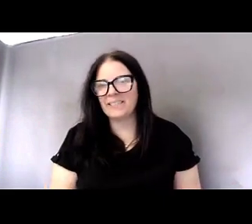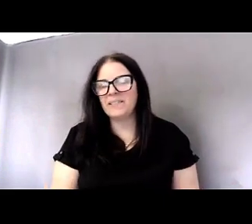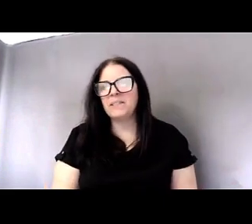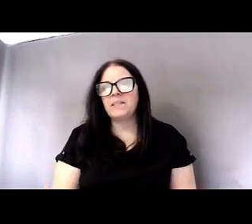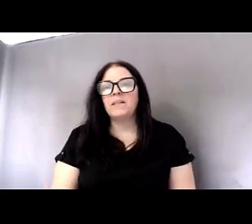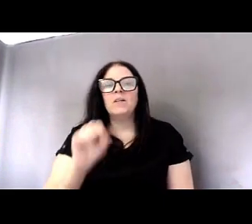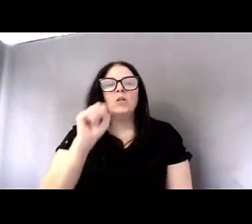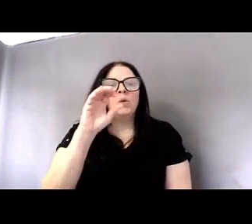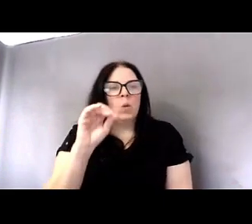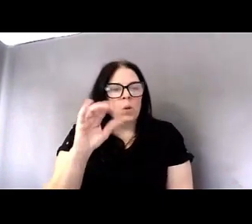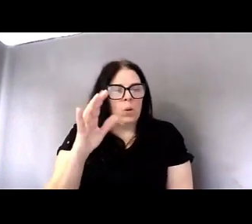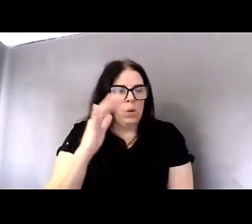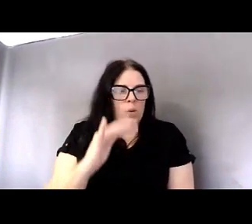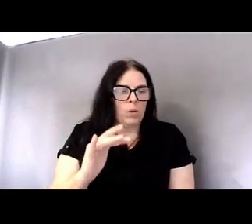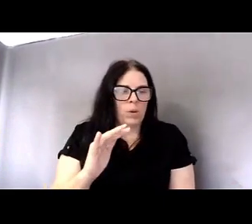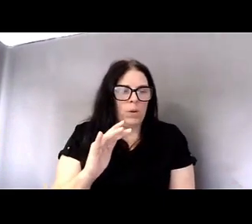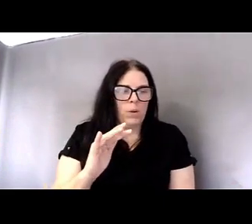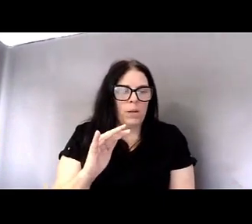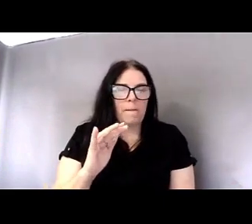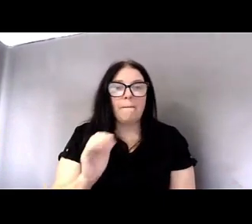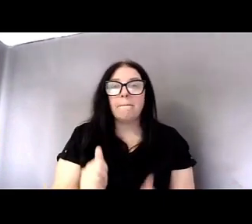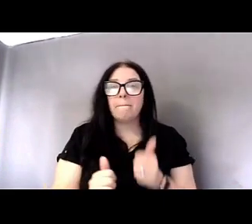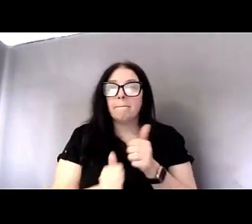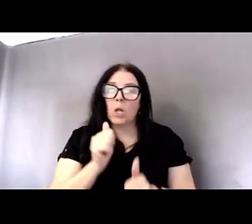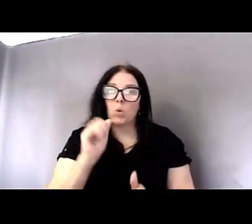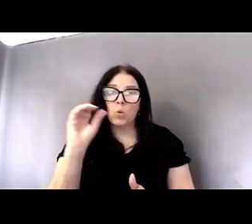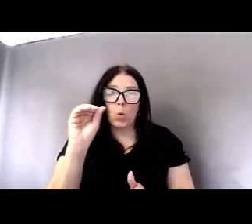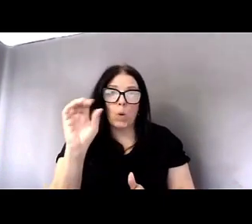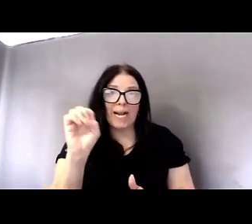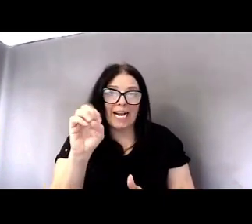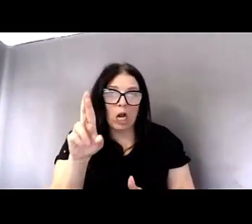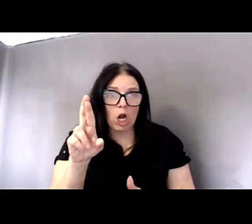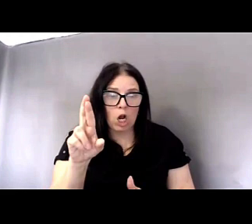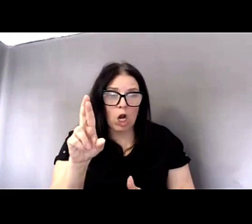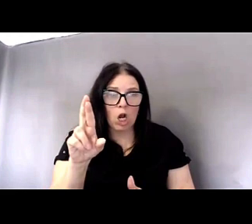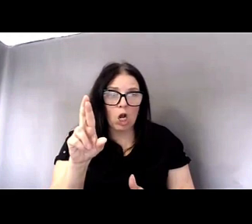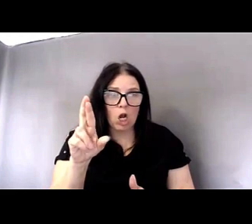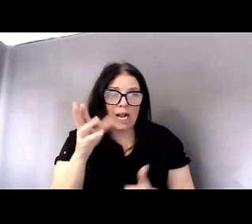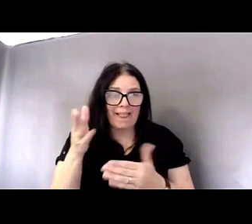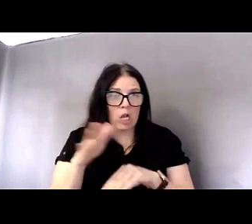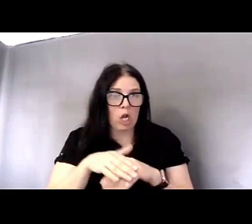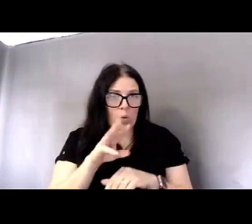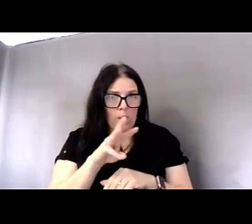on most OER resources found on the web